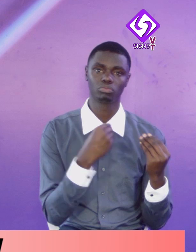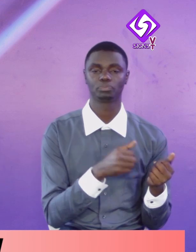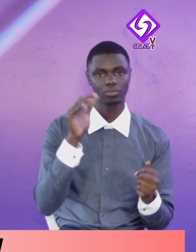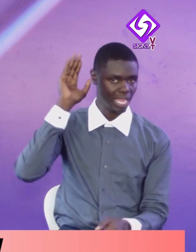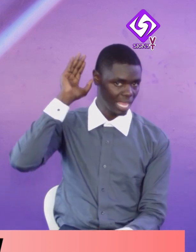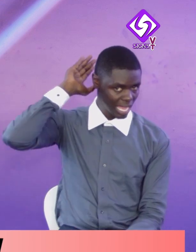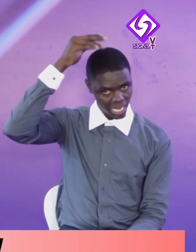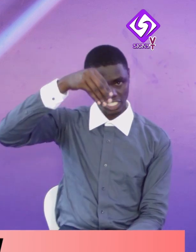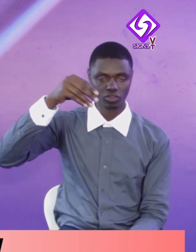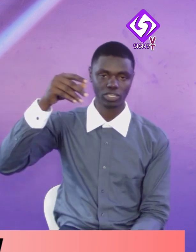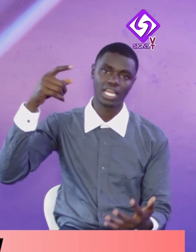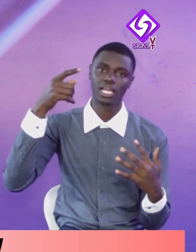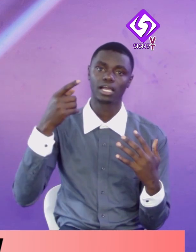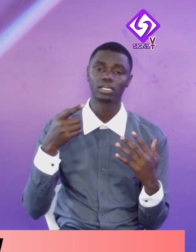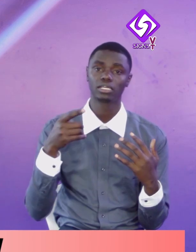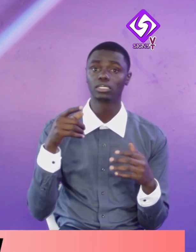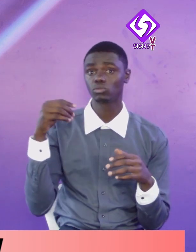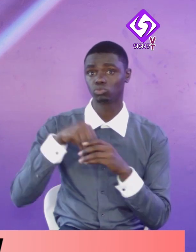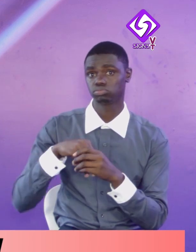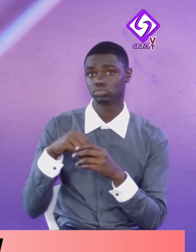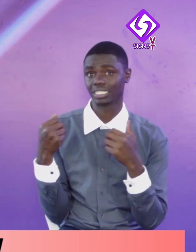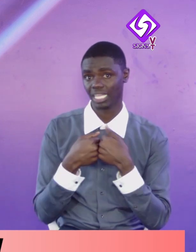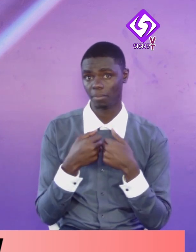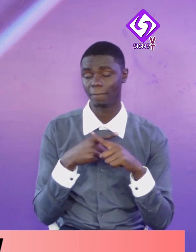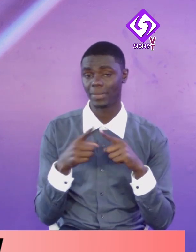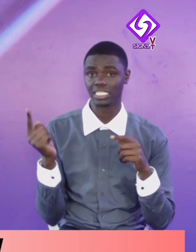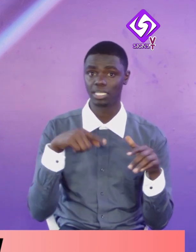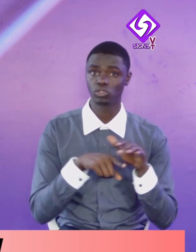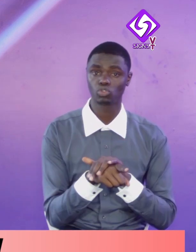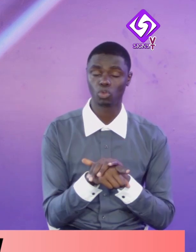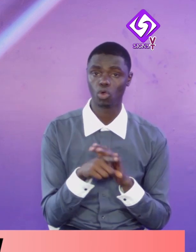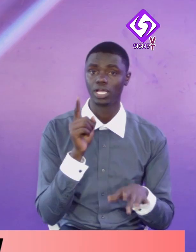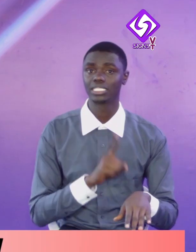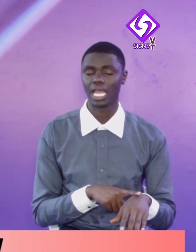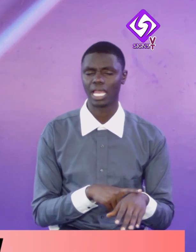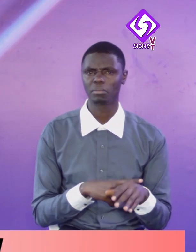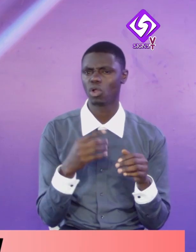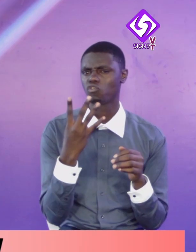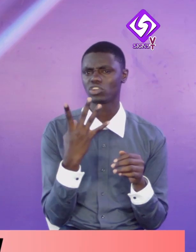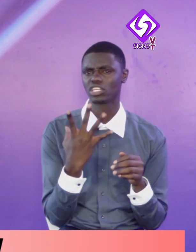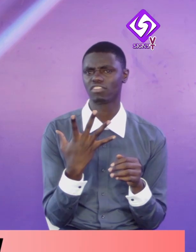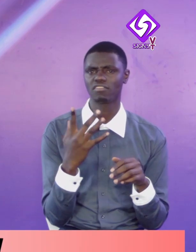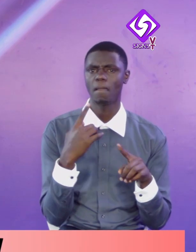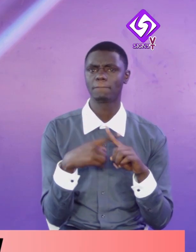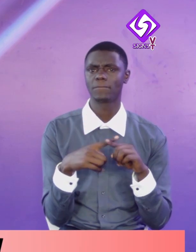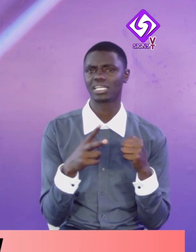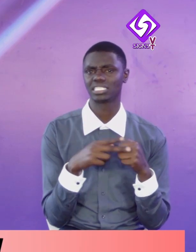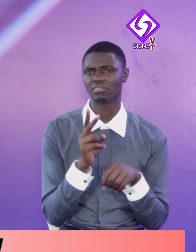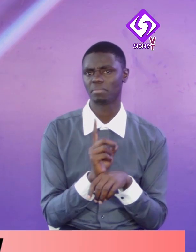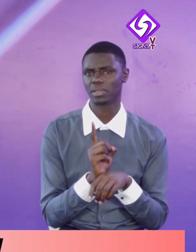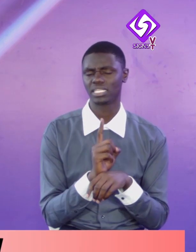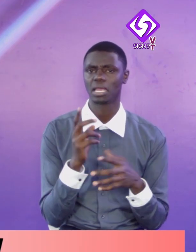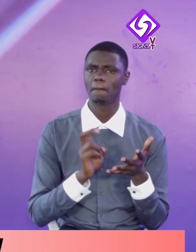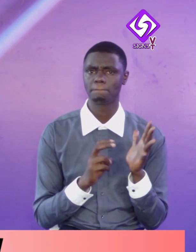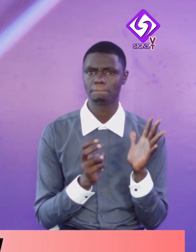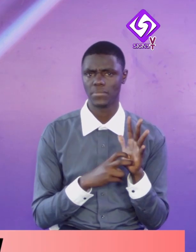when he was in the game, but he came in to score when it was 45 plus 7 minutes. Meaning